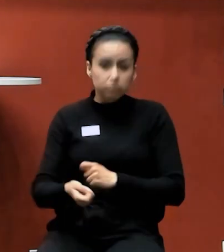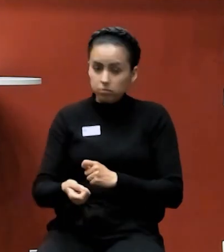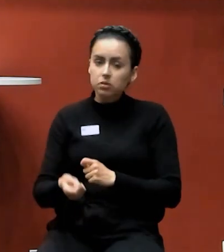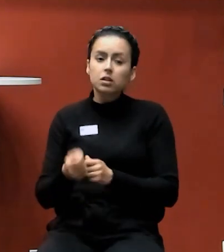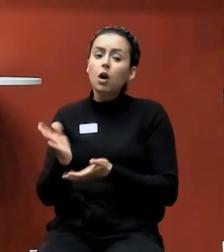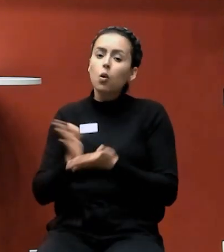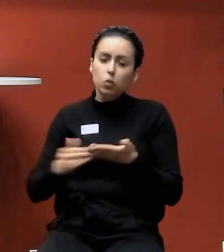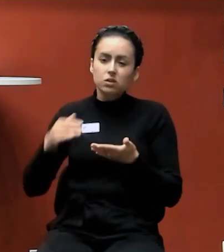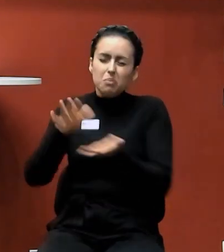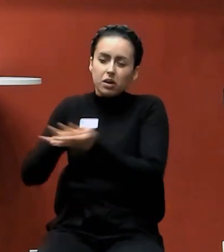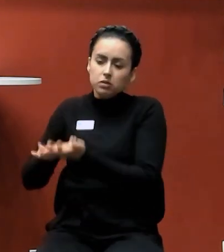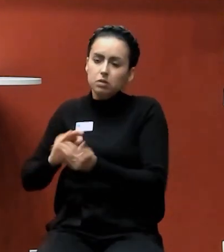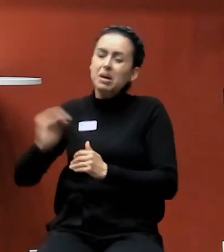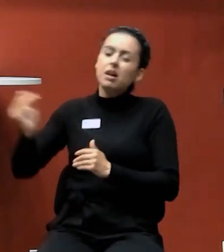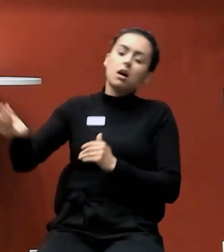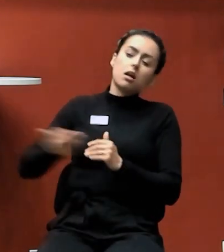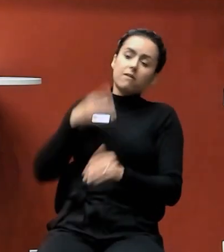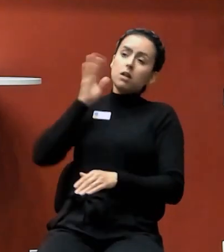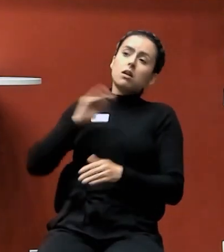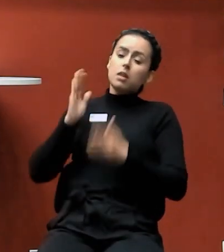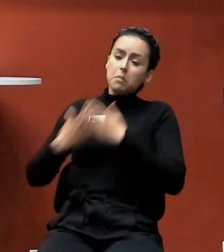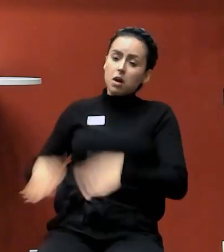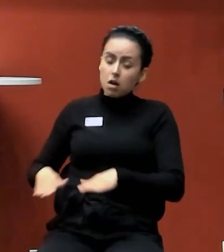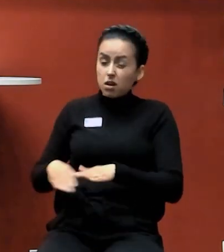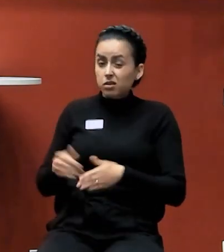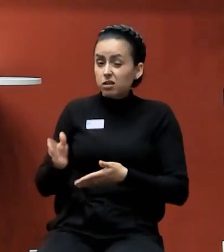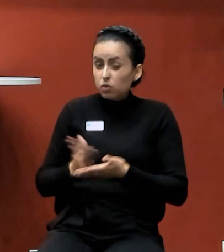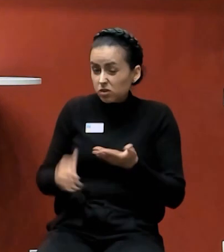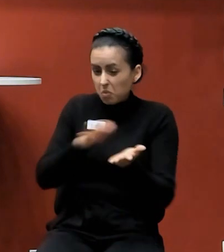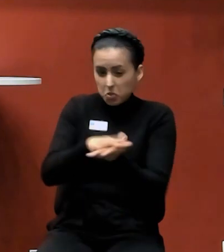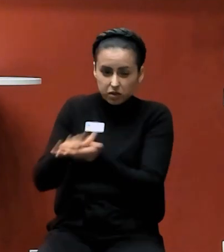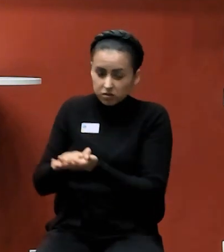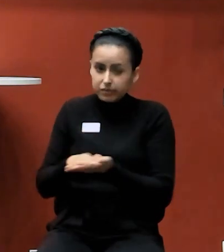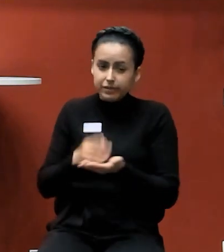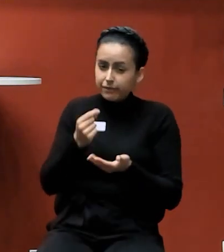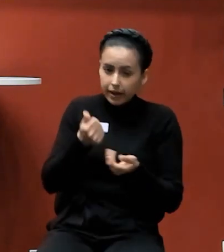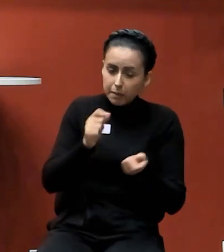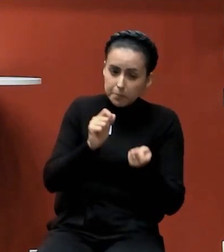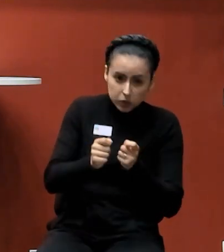slipped back. Yeah. There are some places where there's been very little movement. But